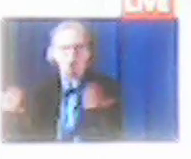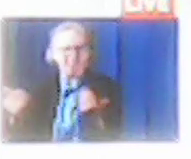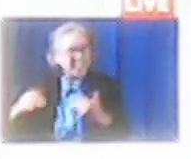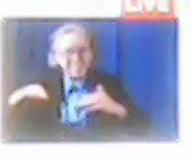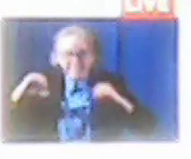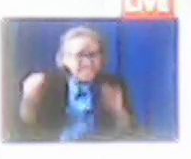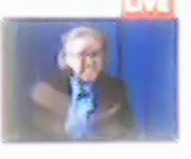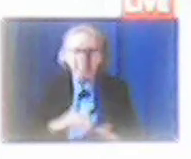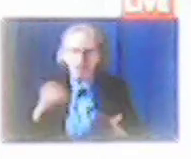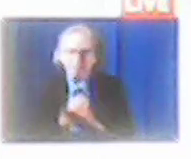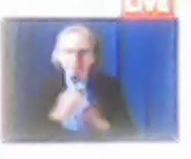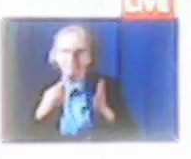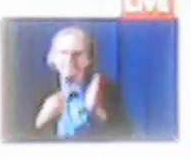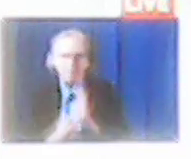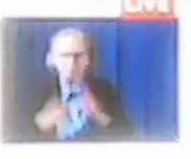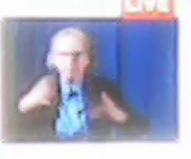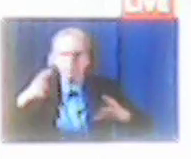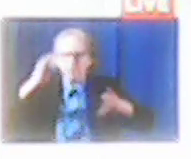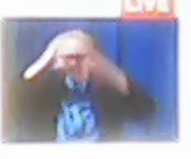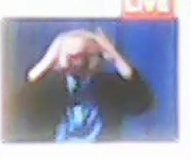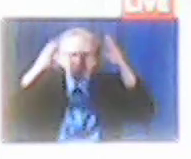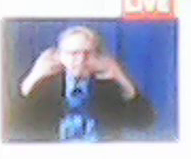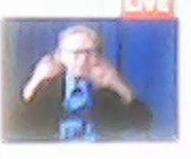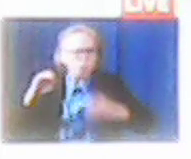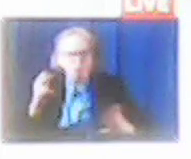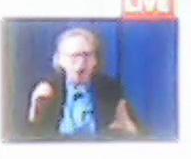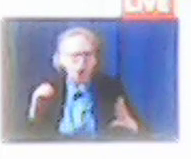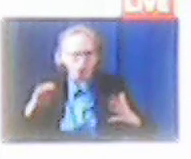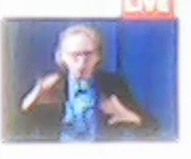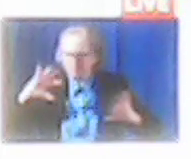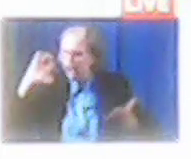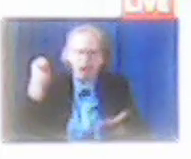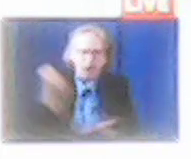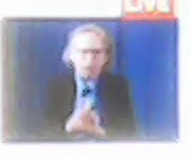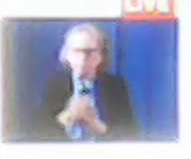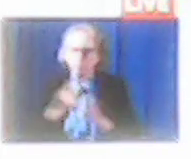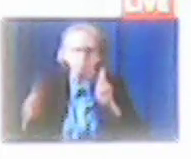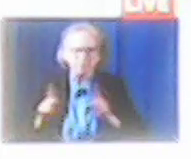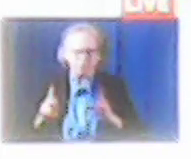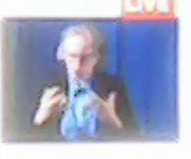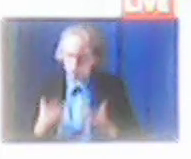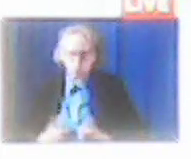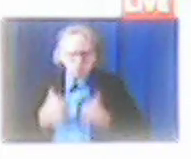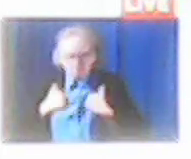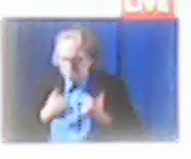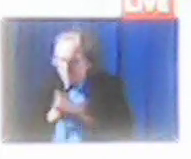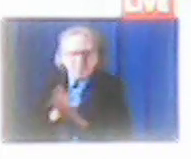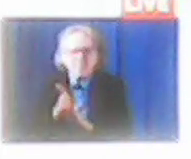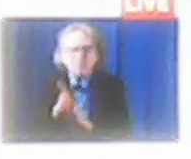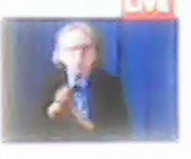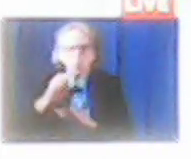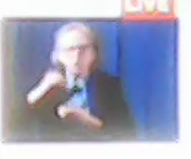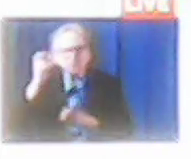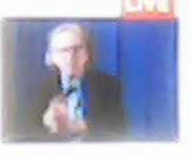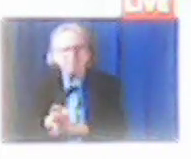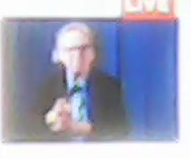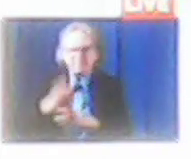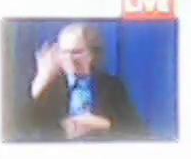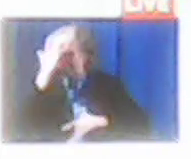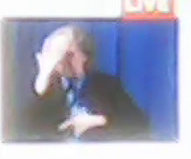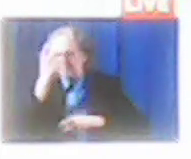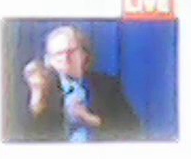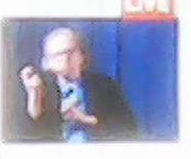redcrossblood.org/plasma for COVID. Or you can contact any Red Cross local organization or plasma donor center. OSU's